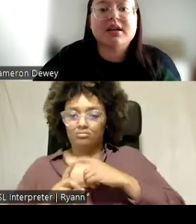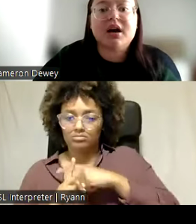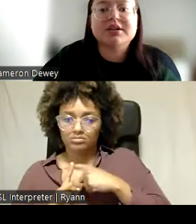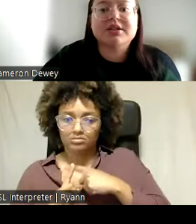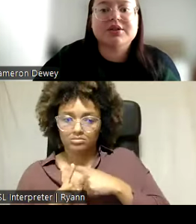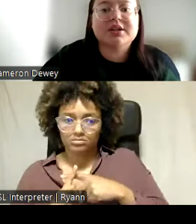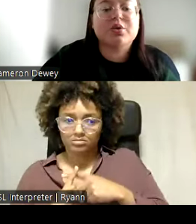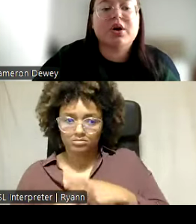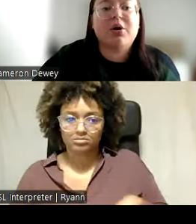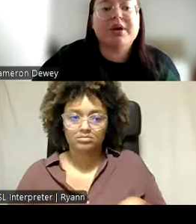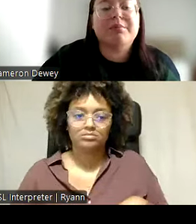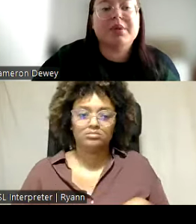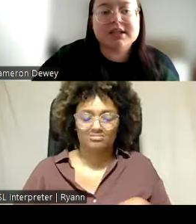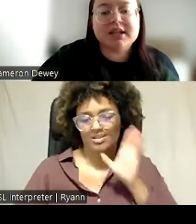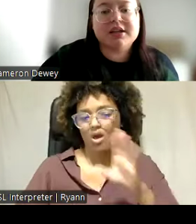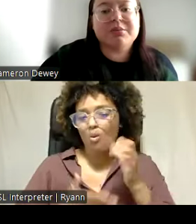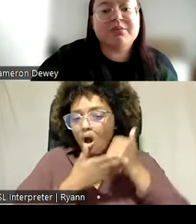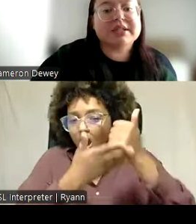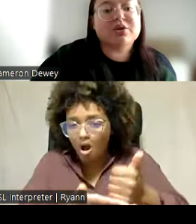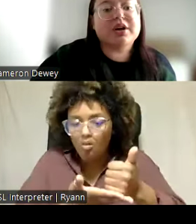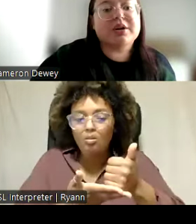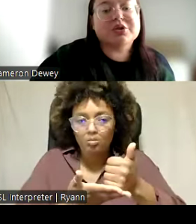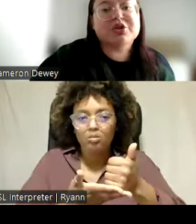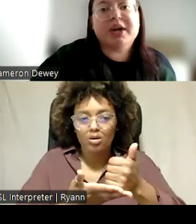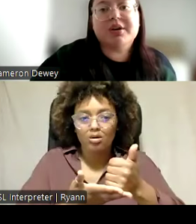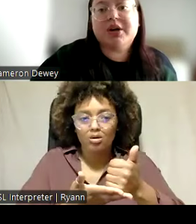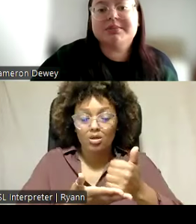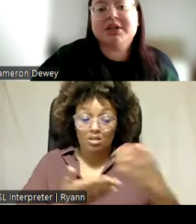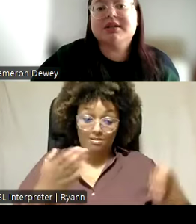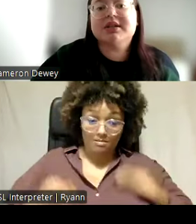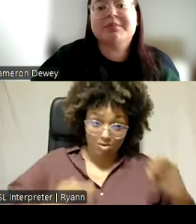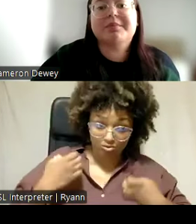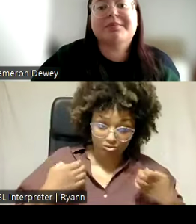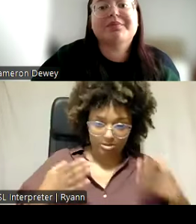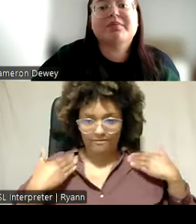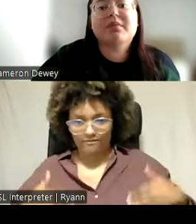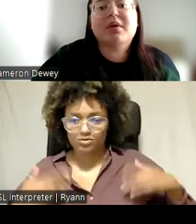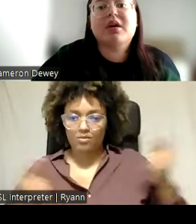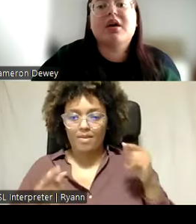opiates and the oxytocin will help in blunting the physical and emotional pain you are experiencing.